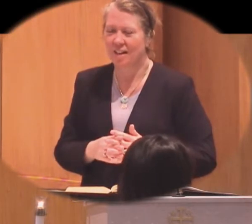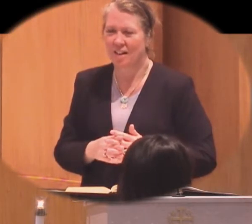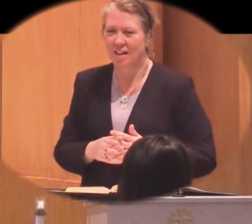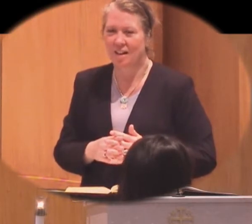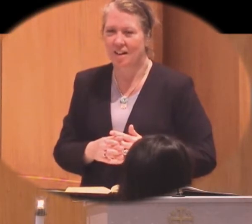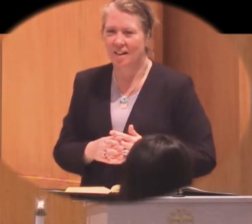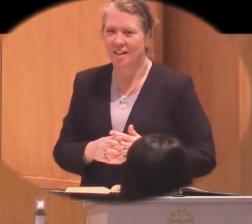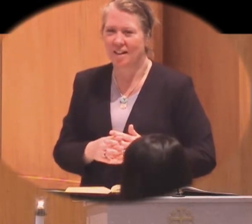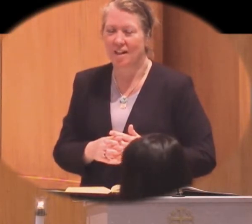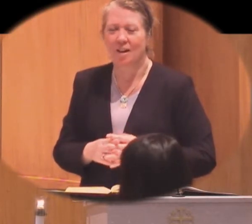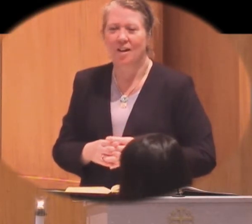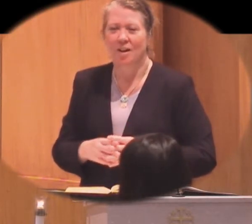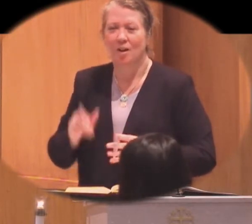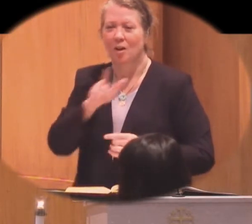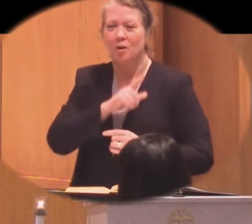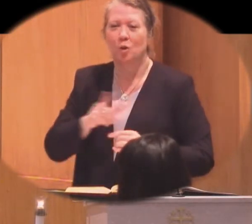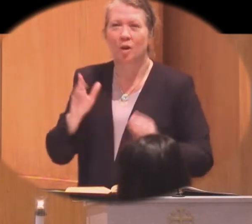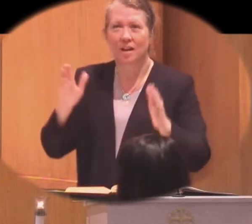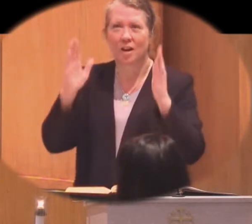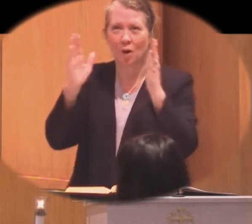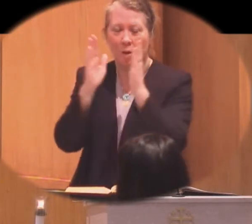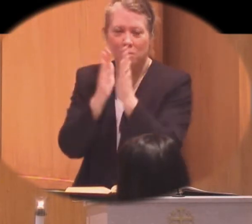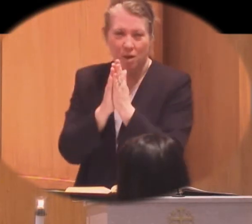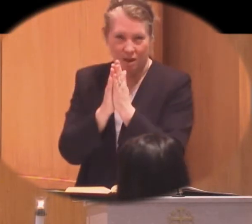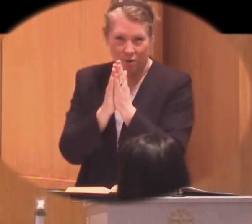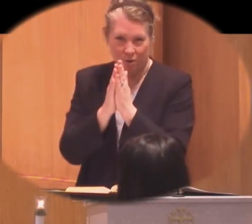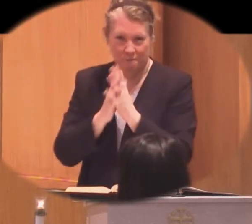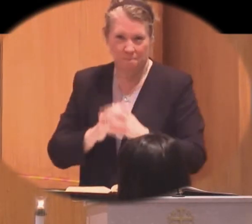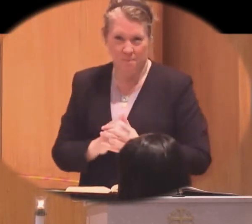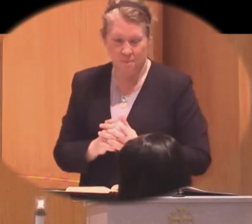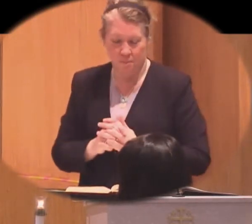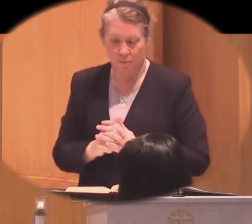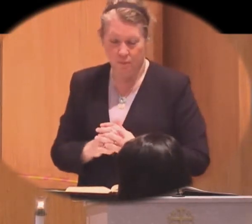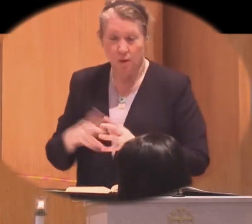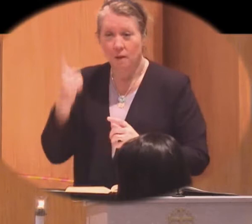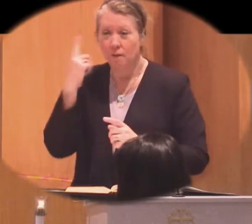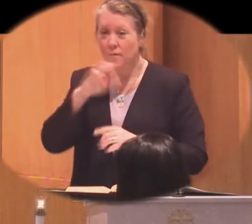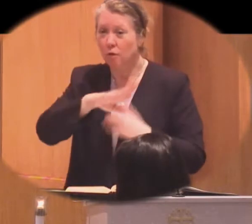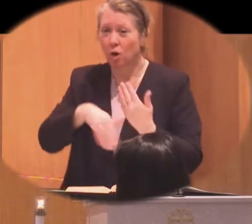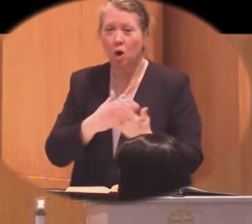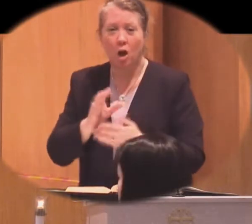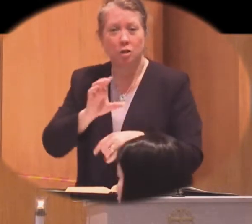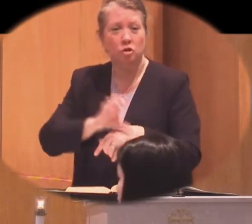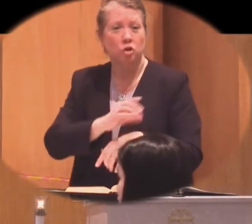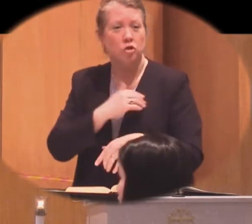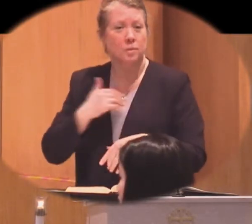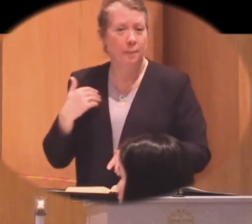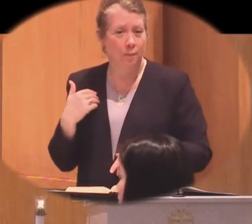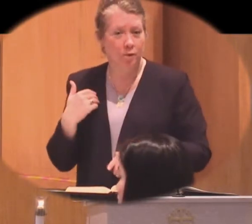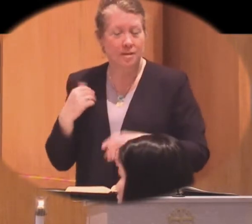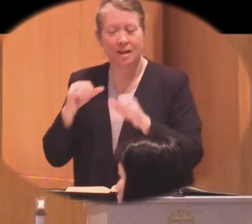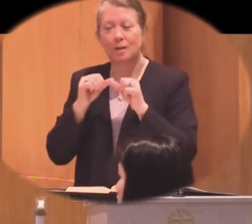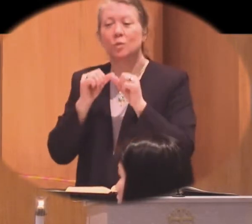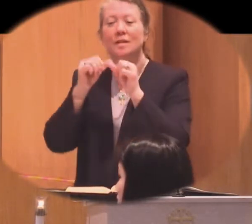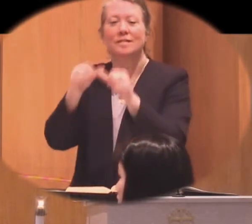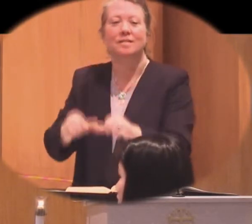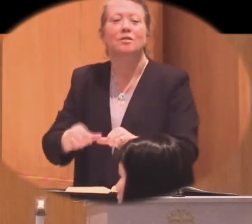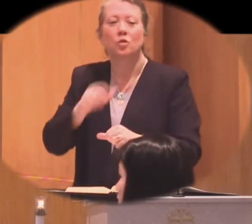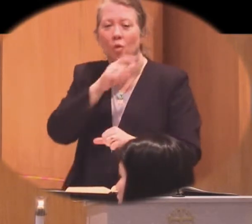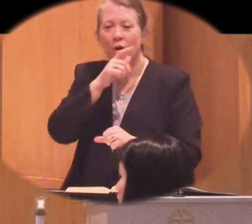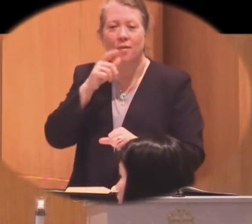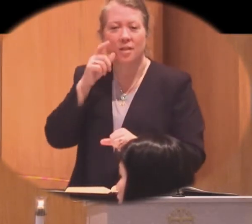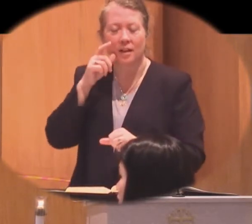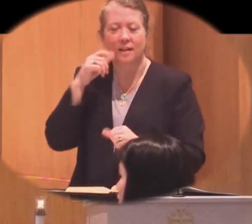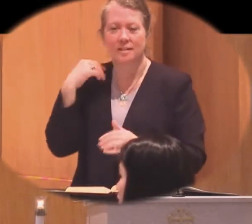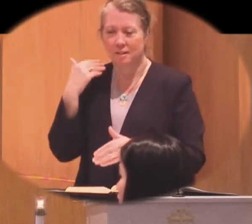Please respond, Lord, hear our prayer. For all members of the Church, as we continue on our Lenten journey,